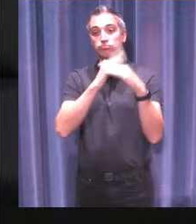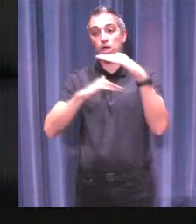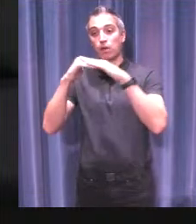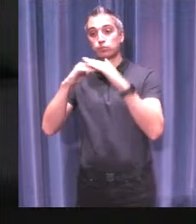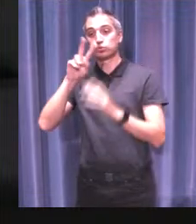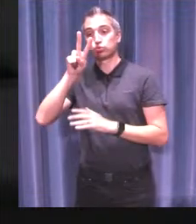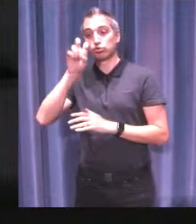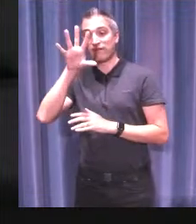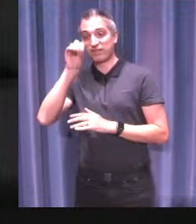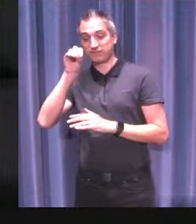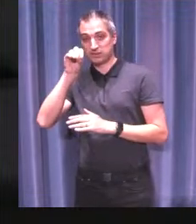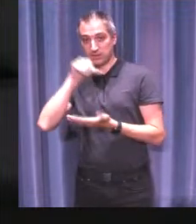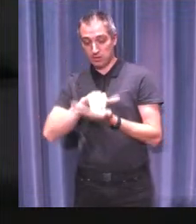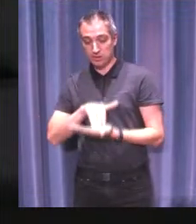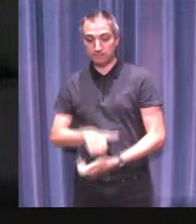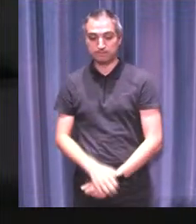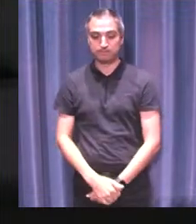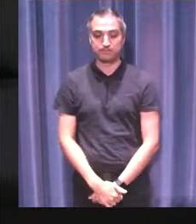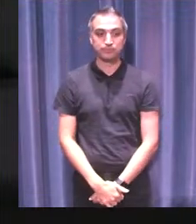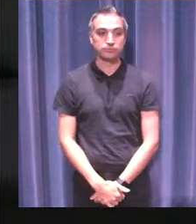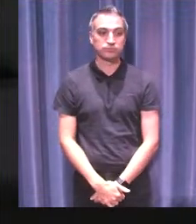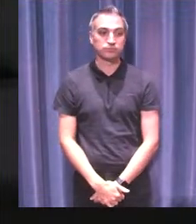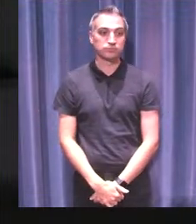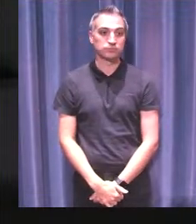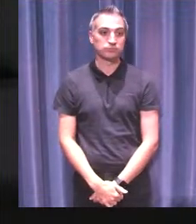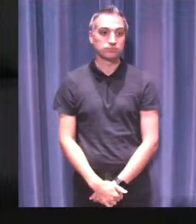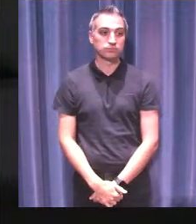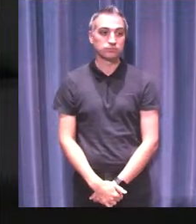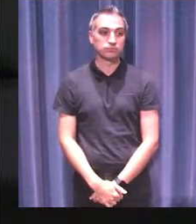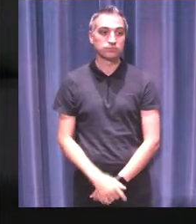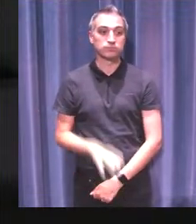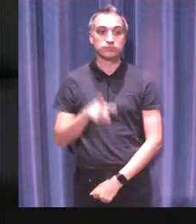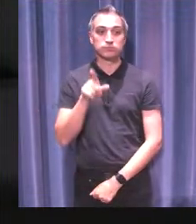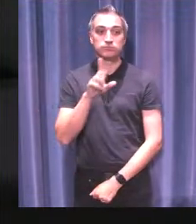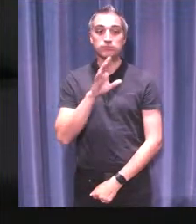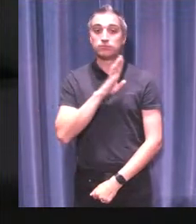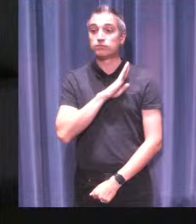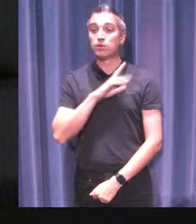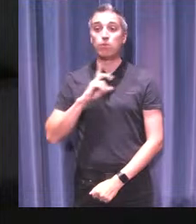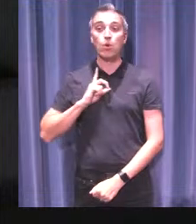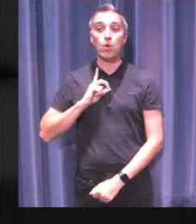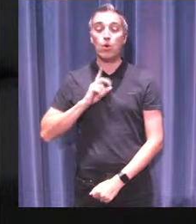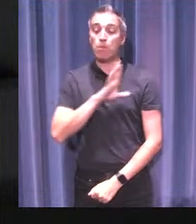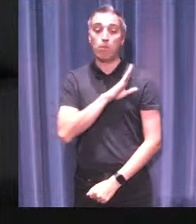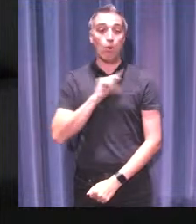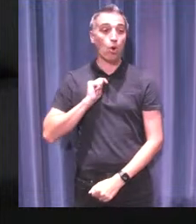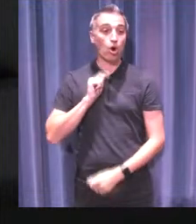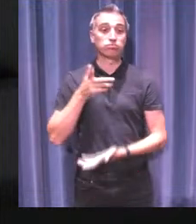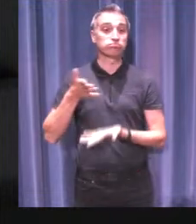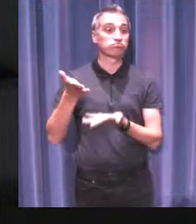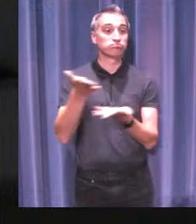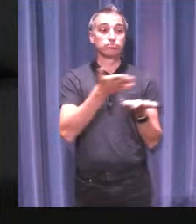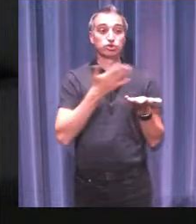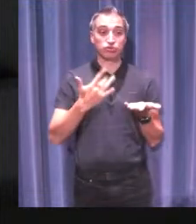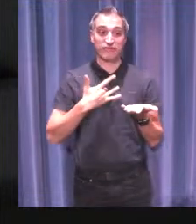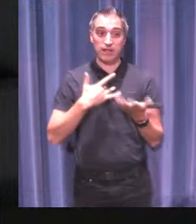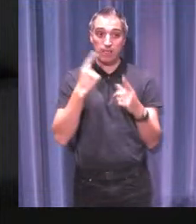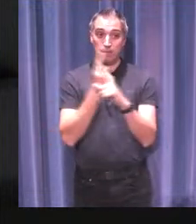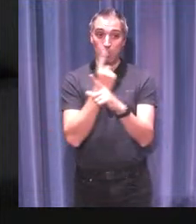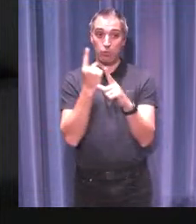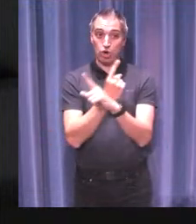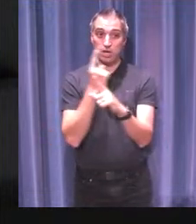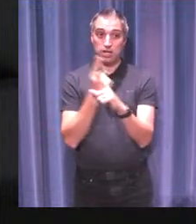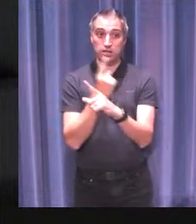What is the desire of the board? Is that in where you guys believe it should be?